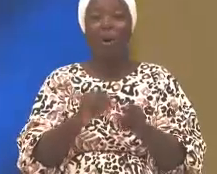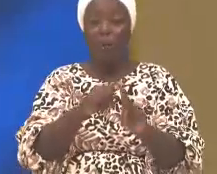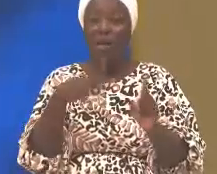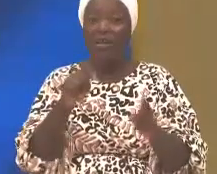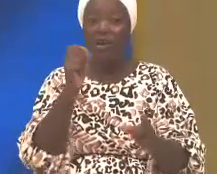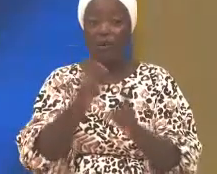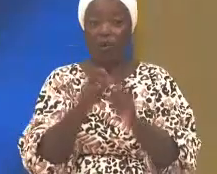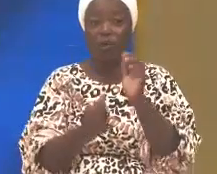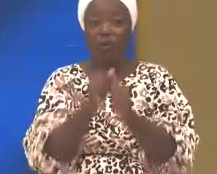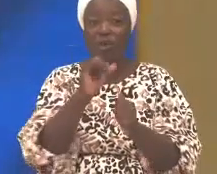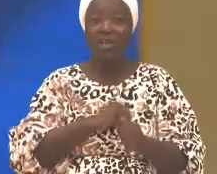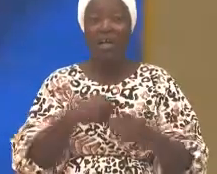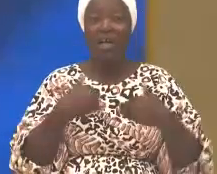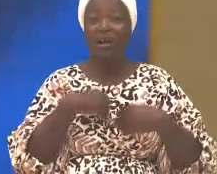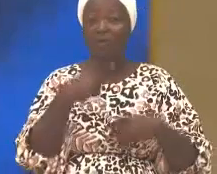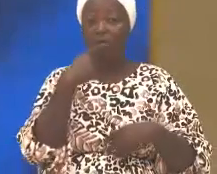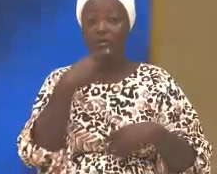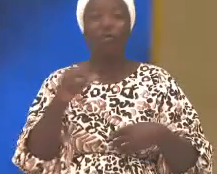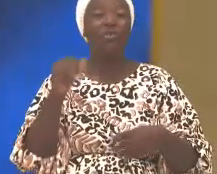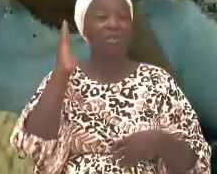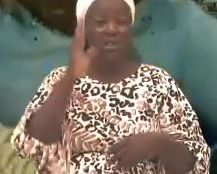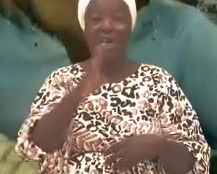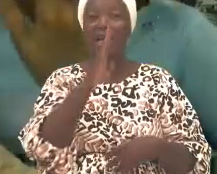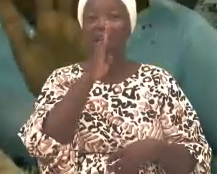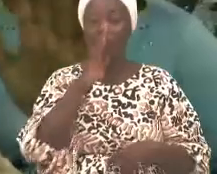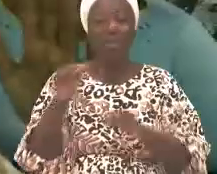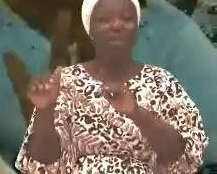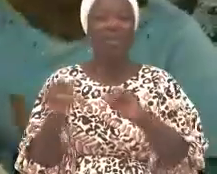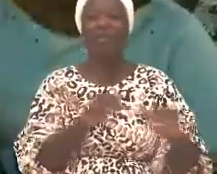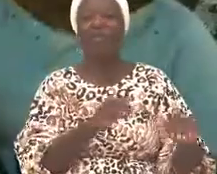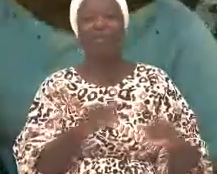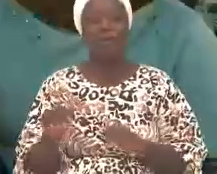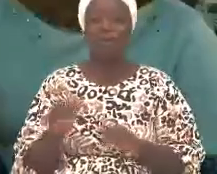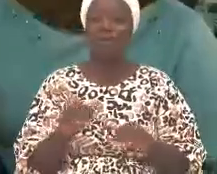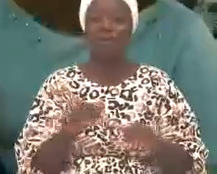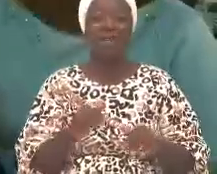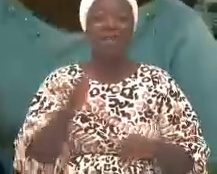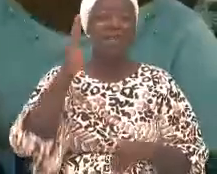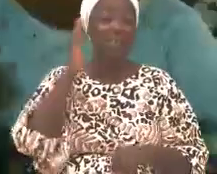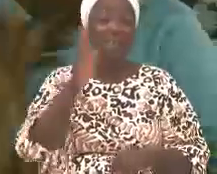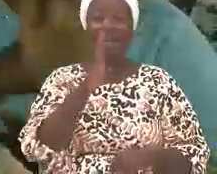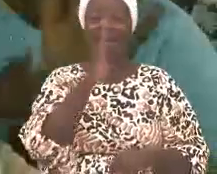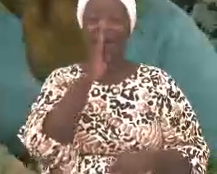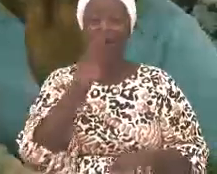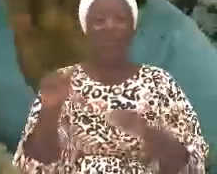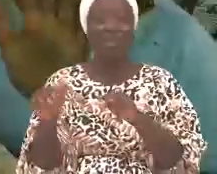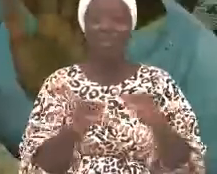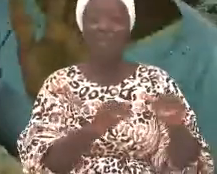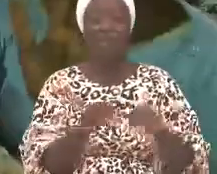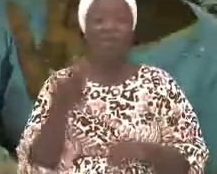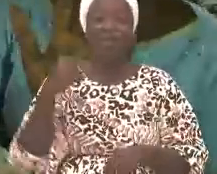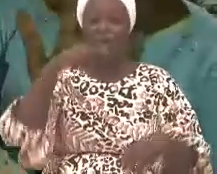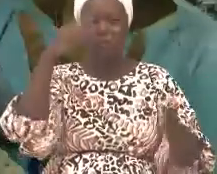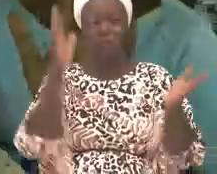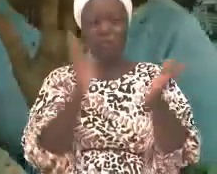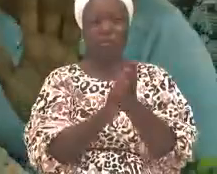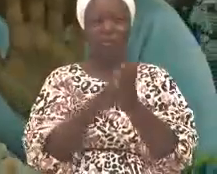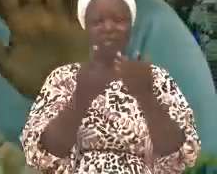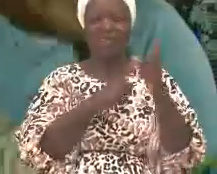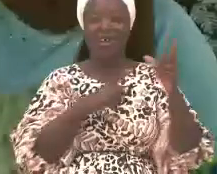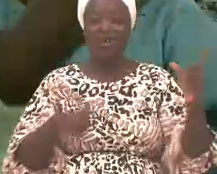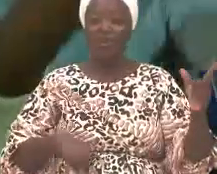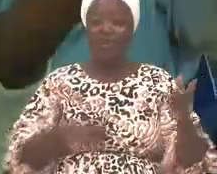spoken shall be done. Shall be done. Praise the Lord, tonight you